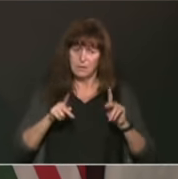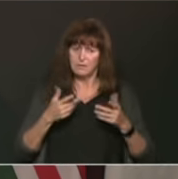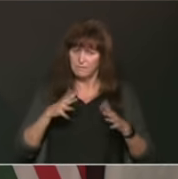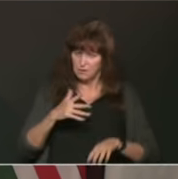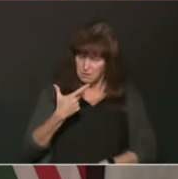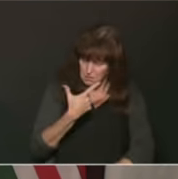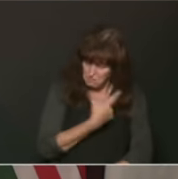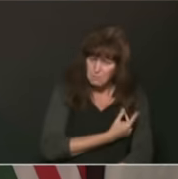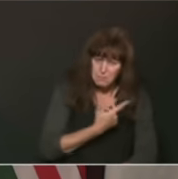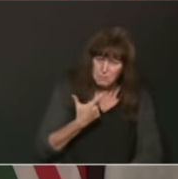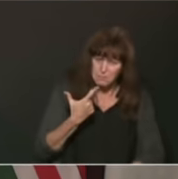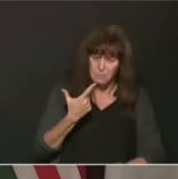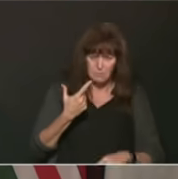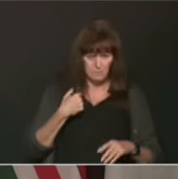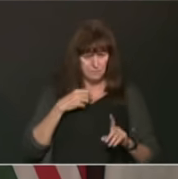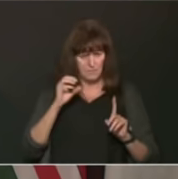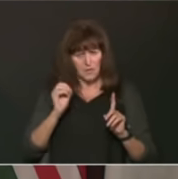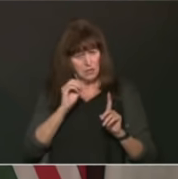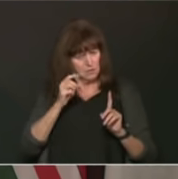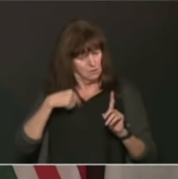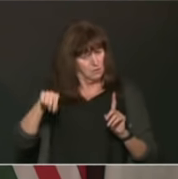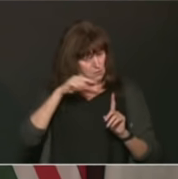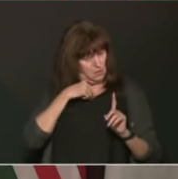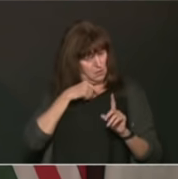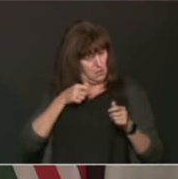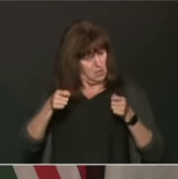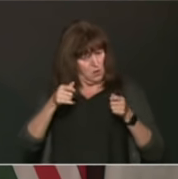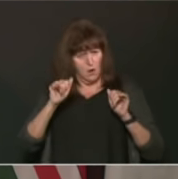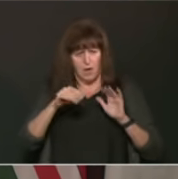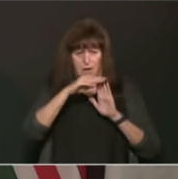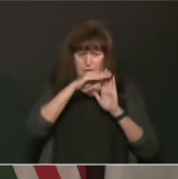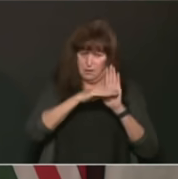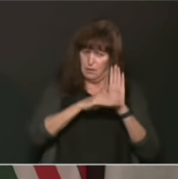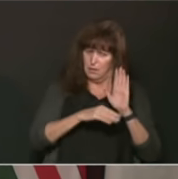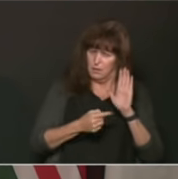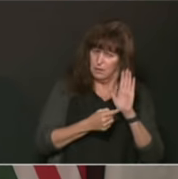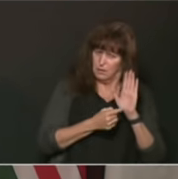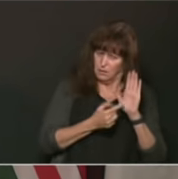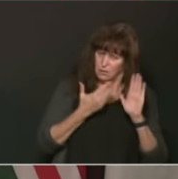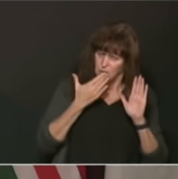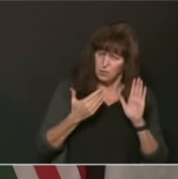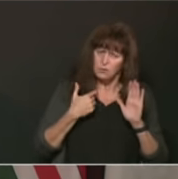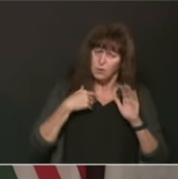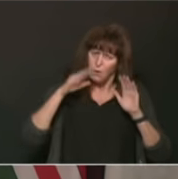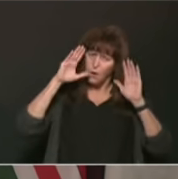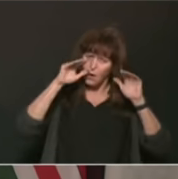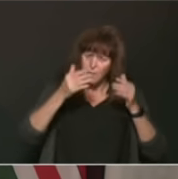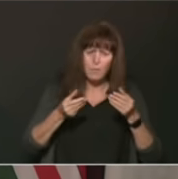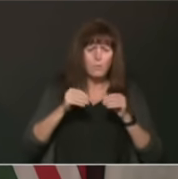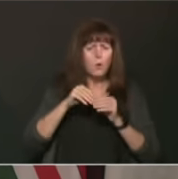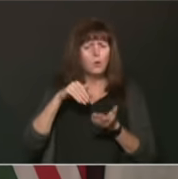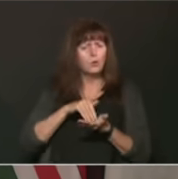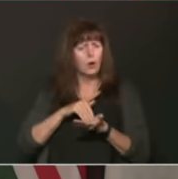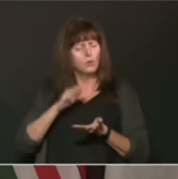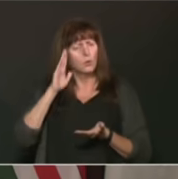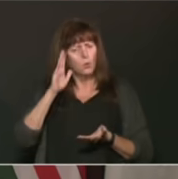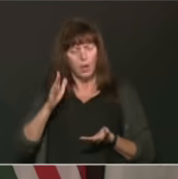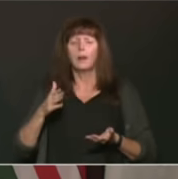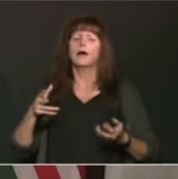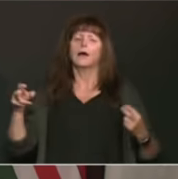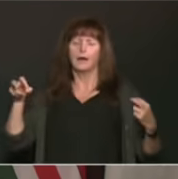control practices in primary care settings, it's certainly my hope that more physicians are providing direct in-person